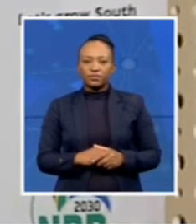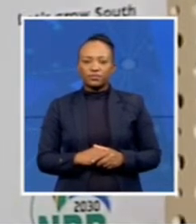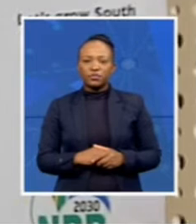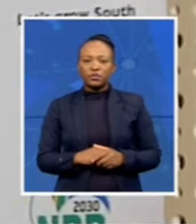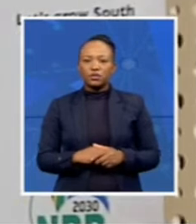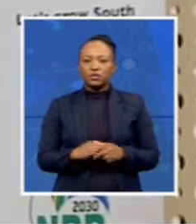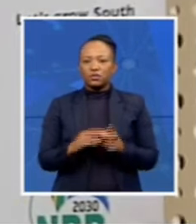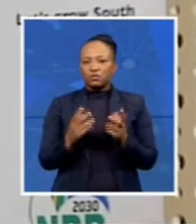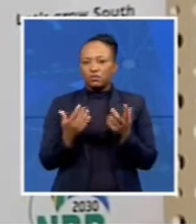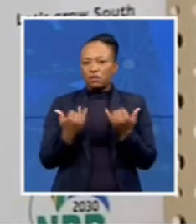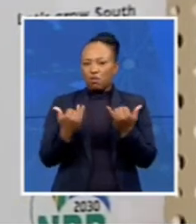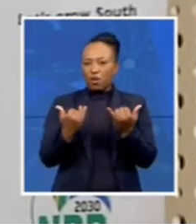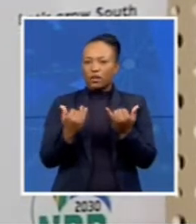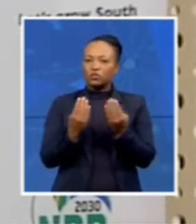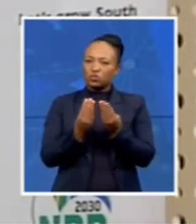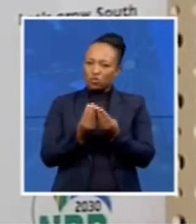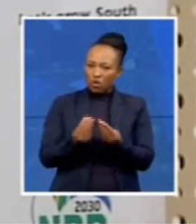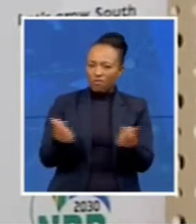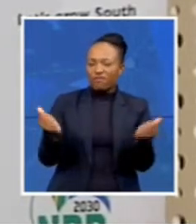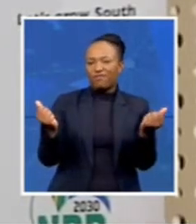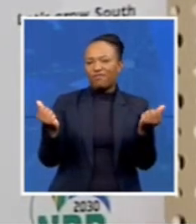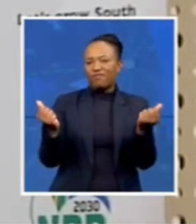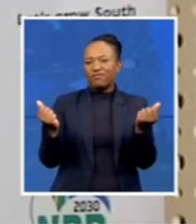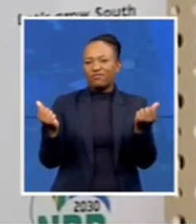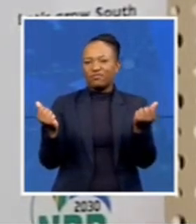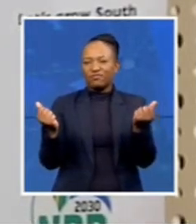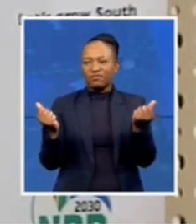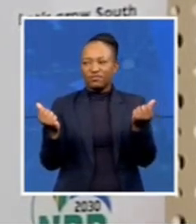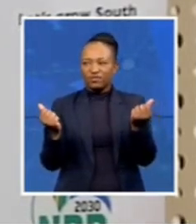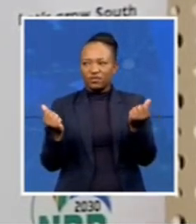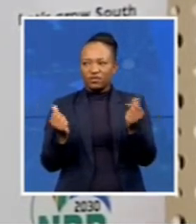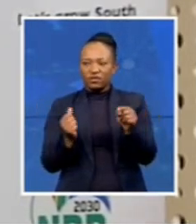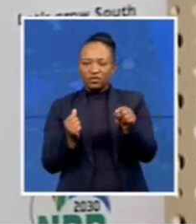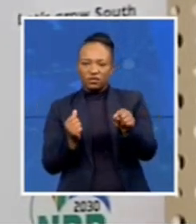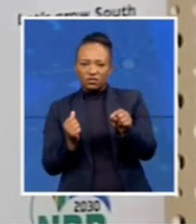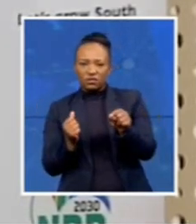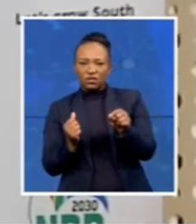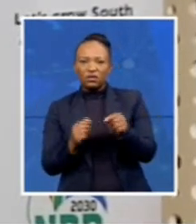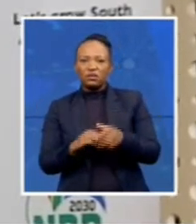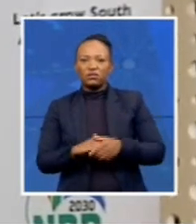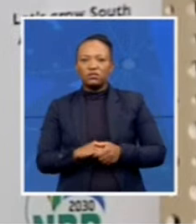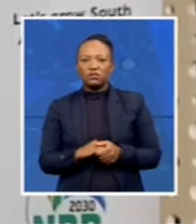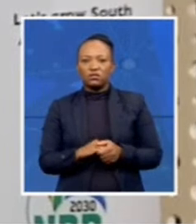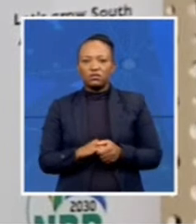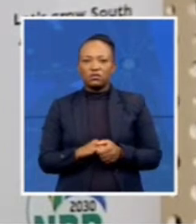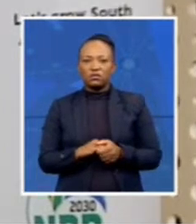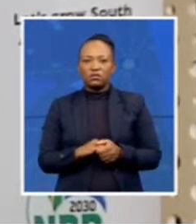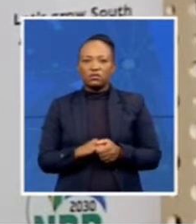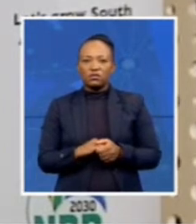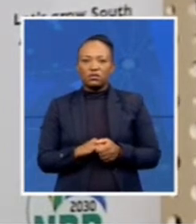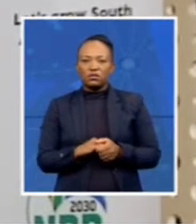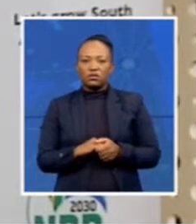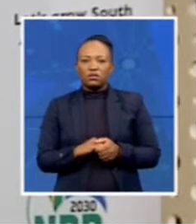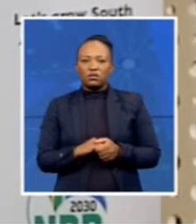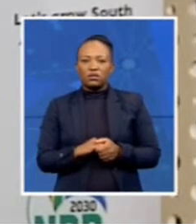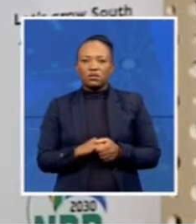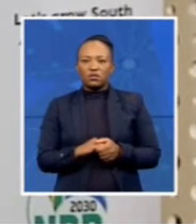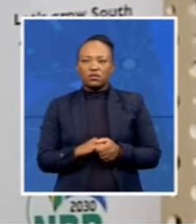always within a horizon of 20 years, 15 and 20 years, so that we are able to plan ahead.